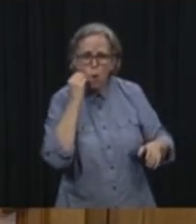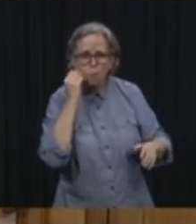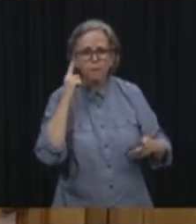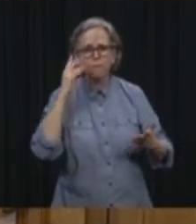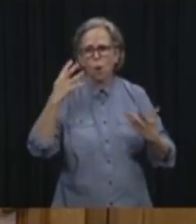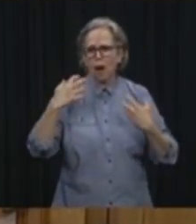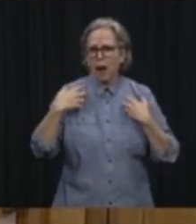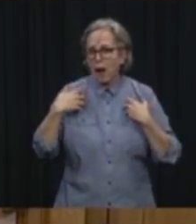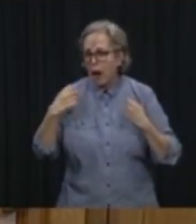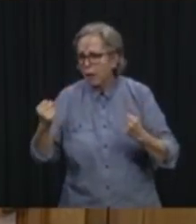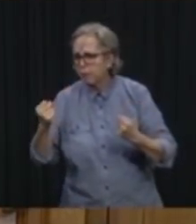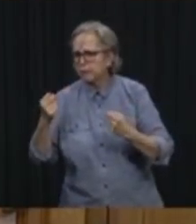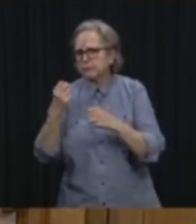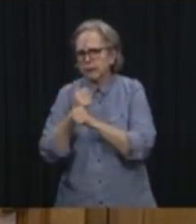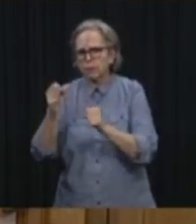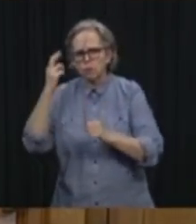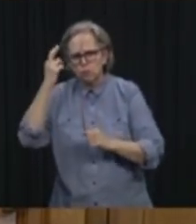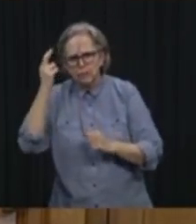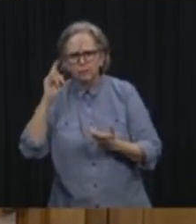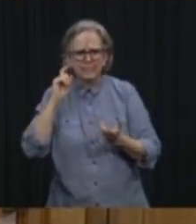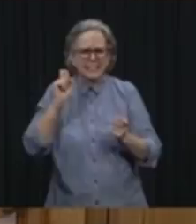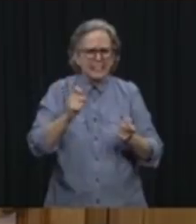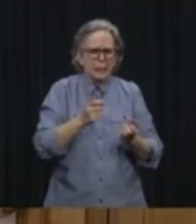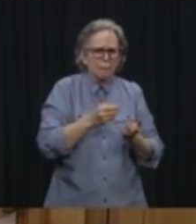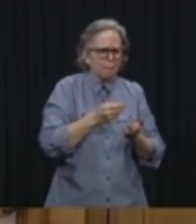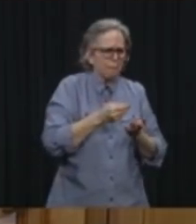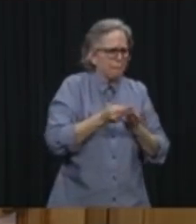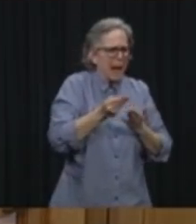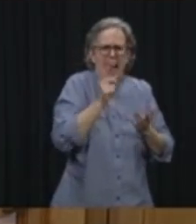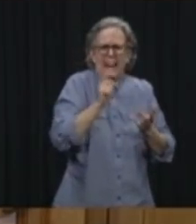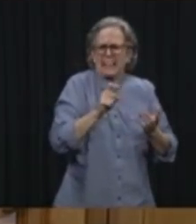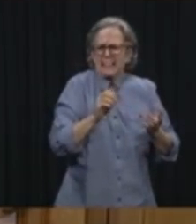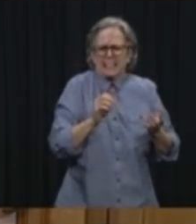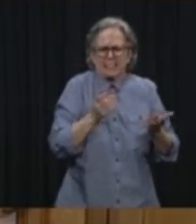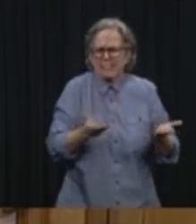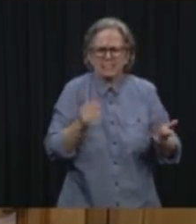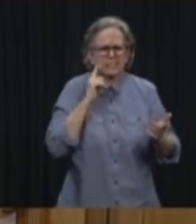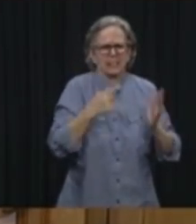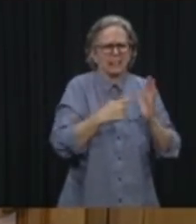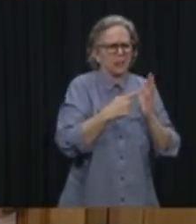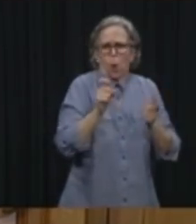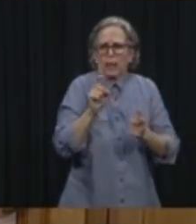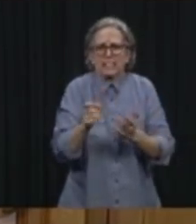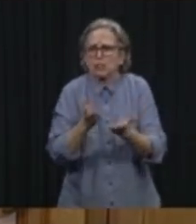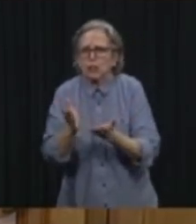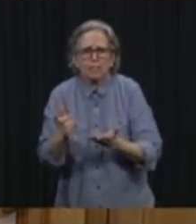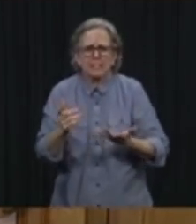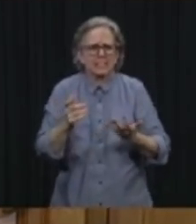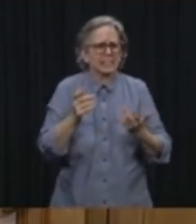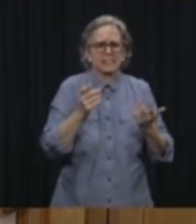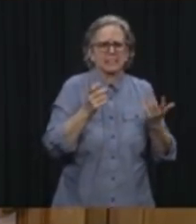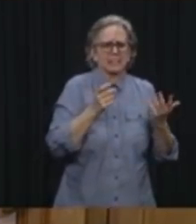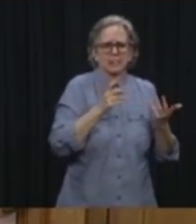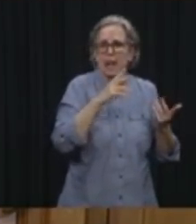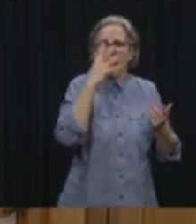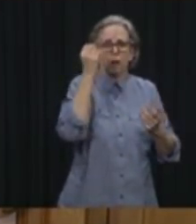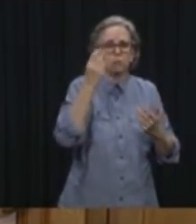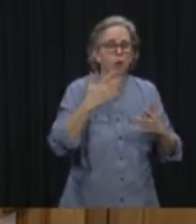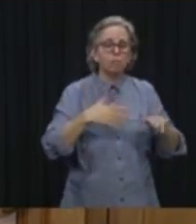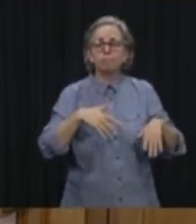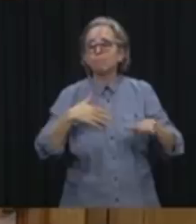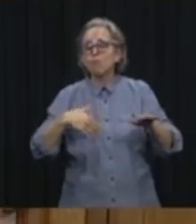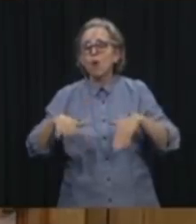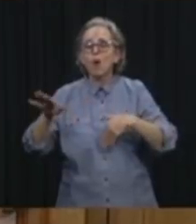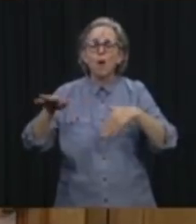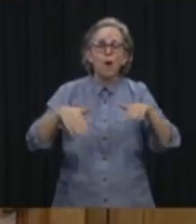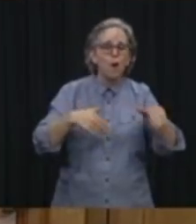necessary supplies and services, for outdoor activity. Take a walk,